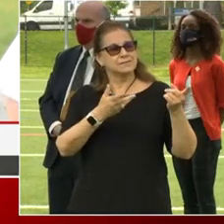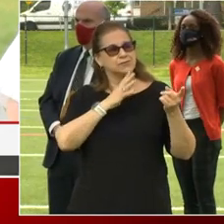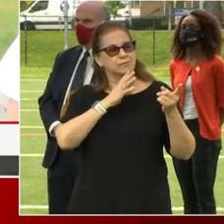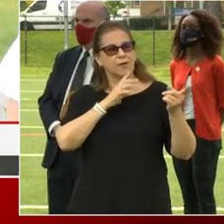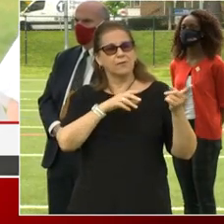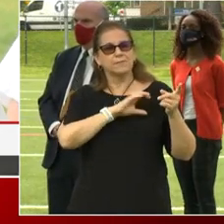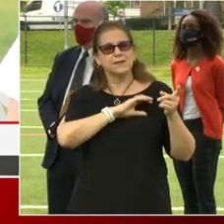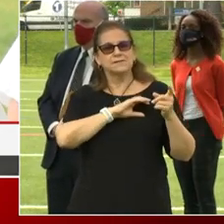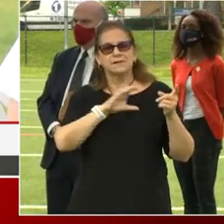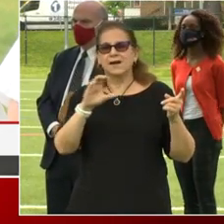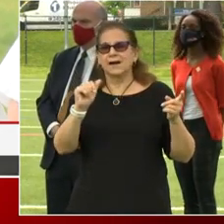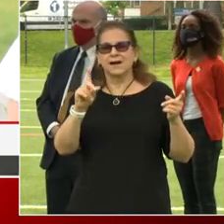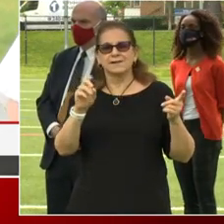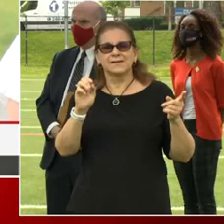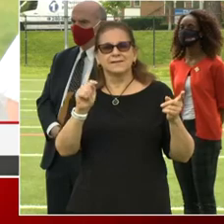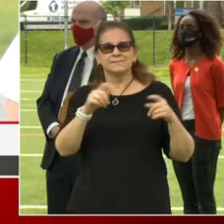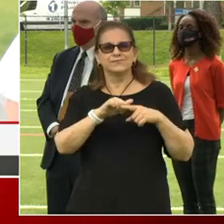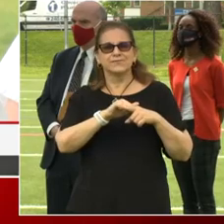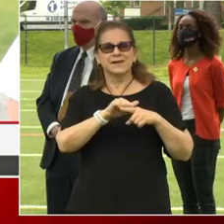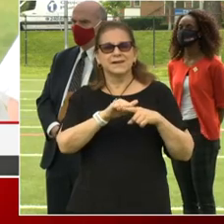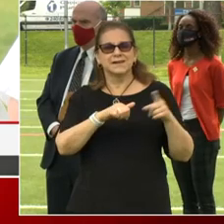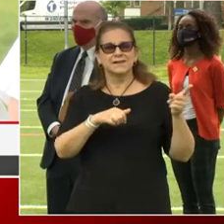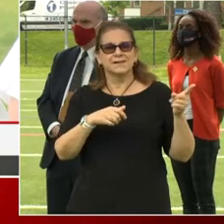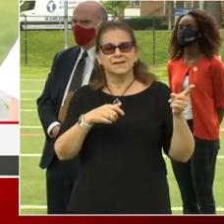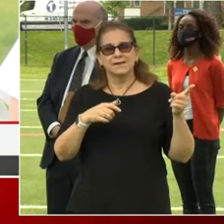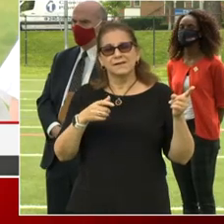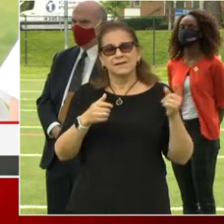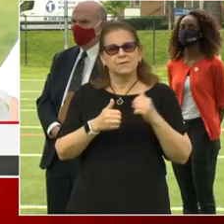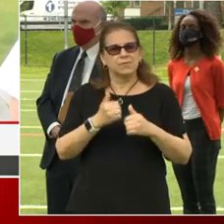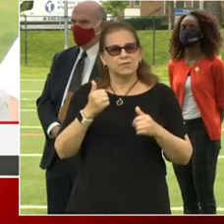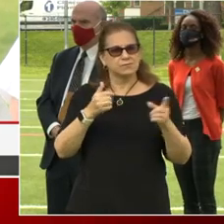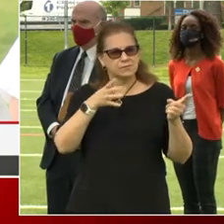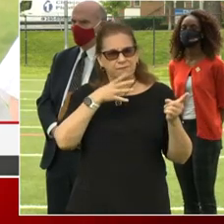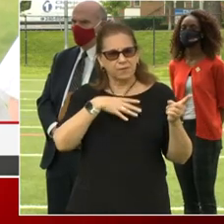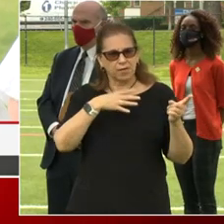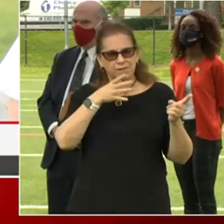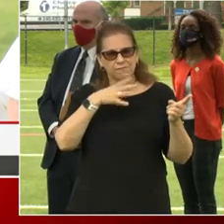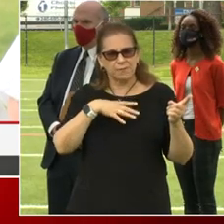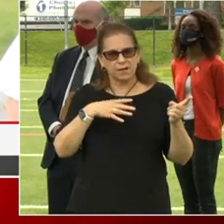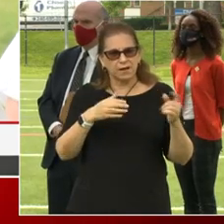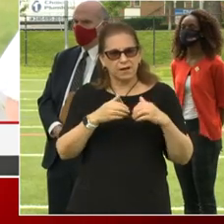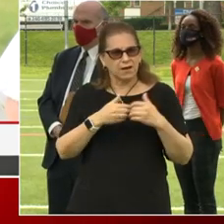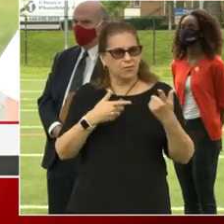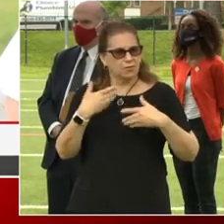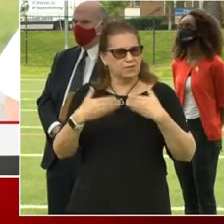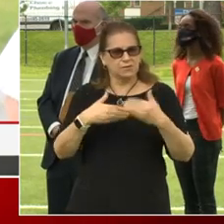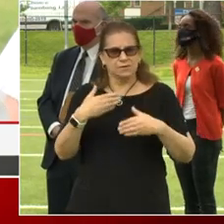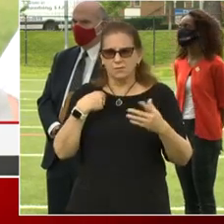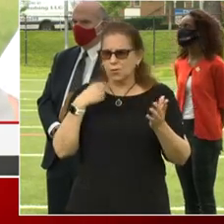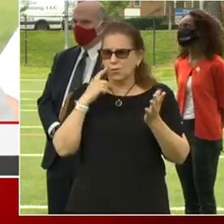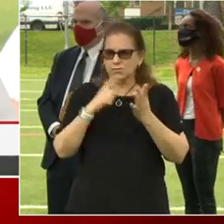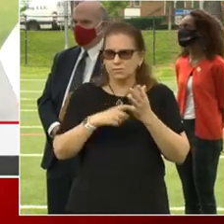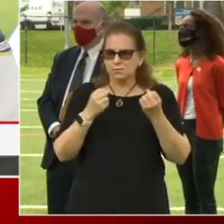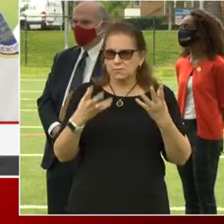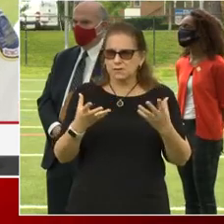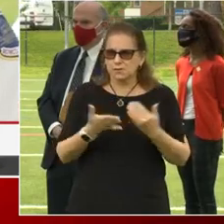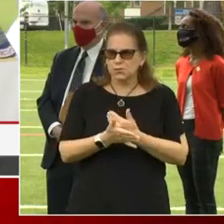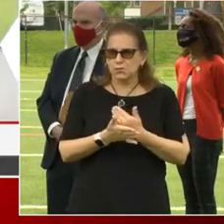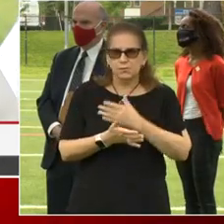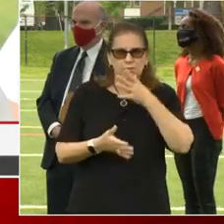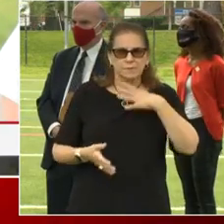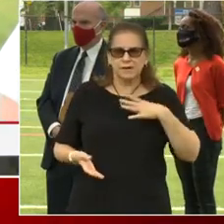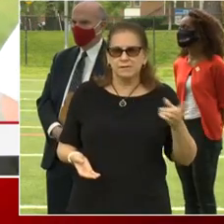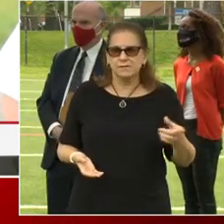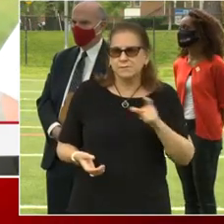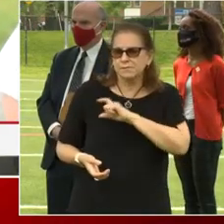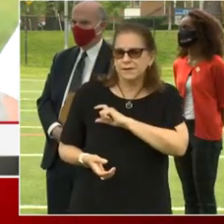that this class is majority female, and how do you see it progressing as a former cadet? Thank you so much